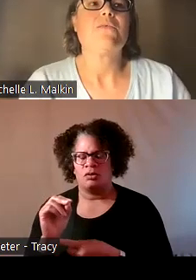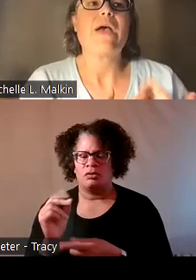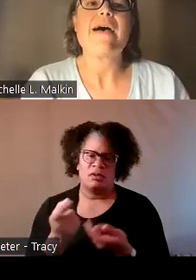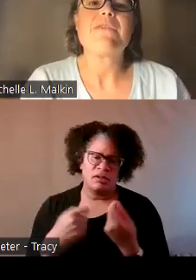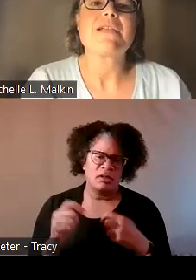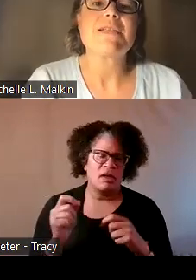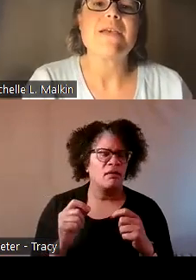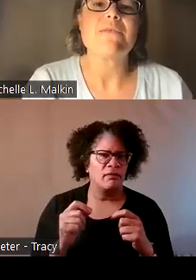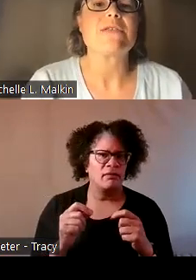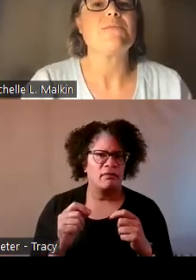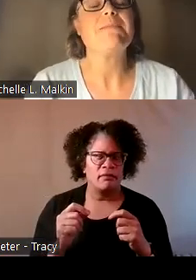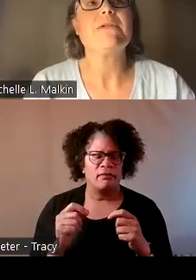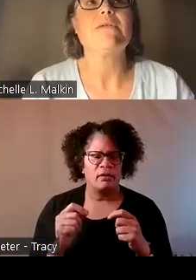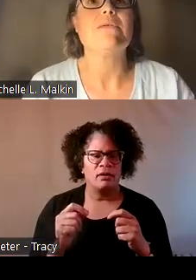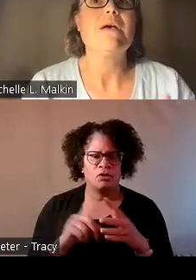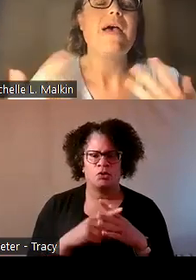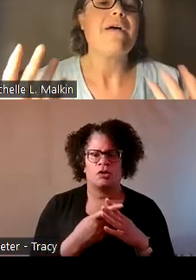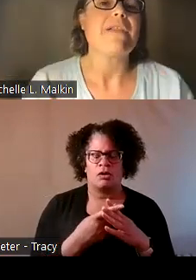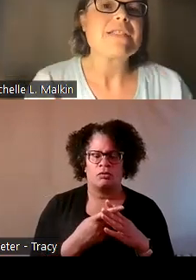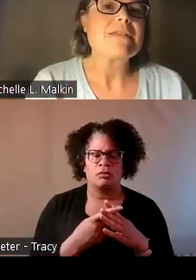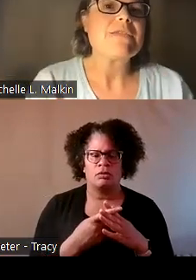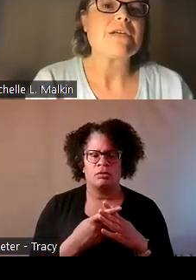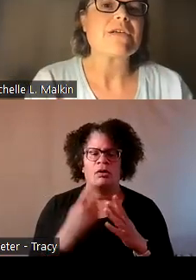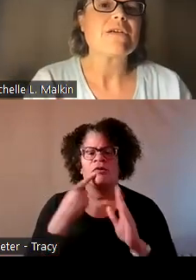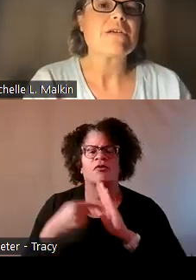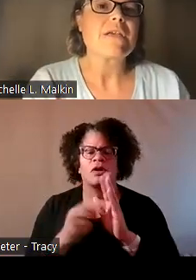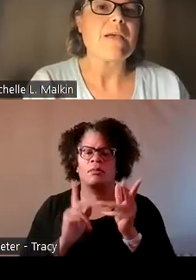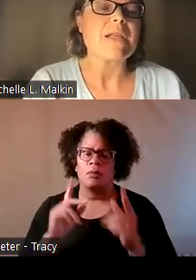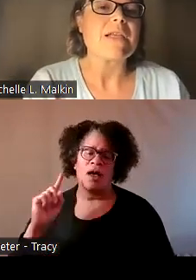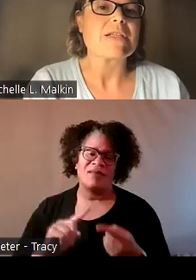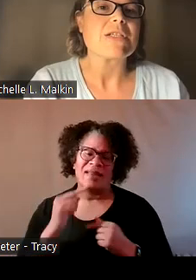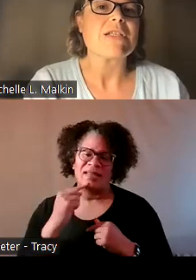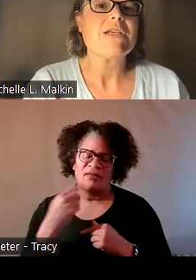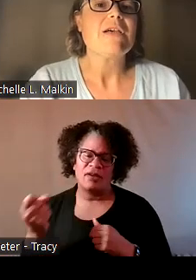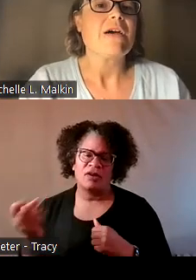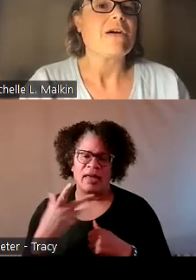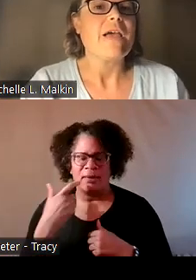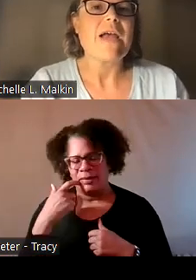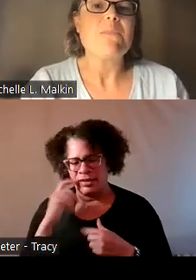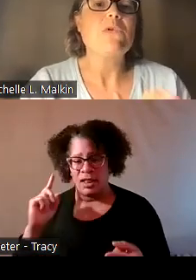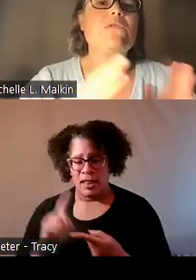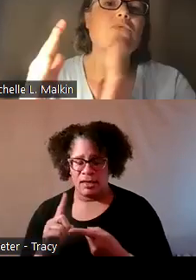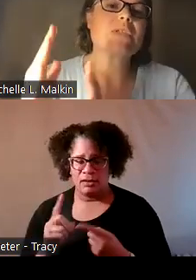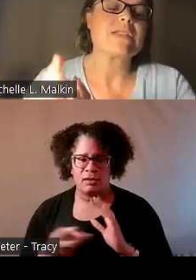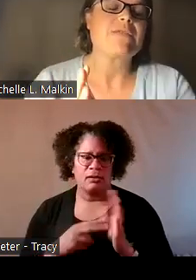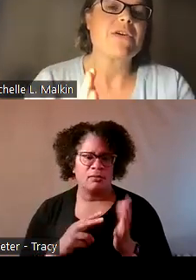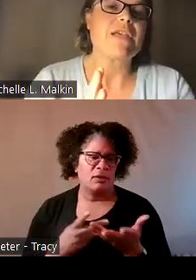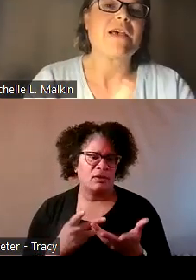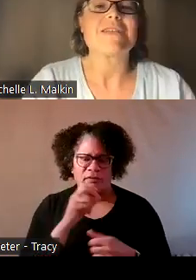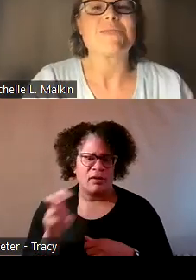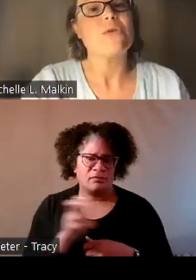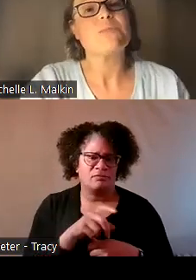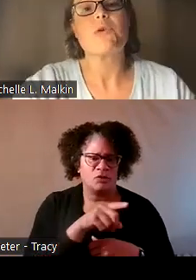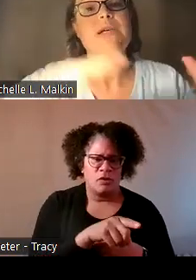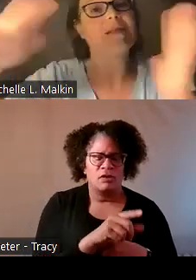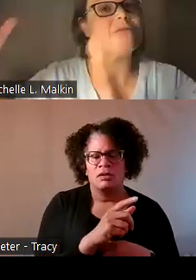than having it to begin with. So people who have a less severe gambling addiction and have not moved towards the severity yet,